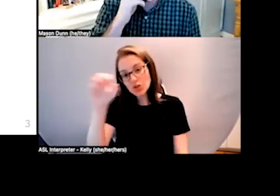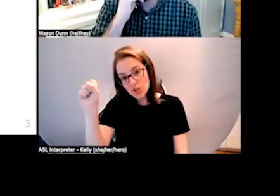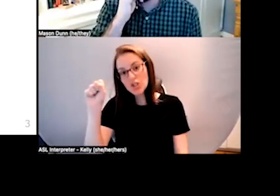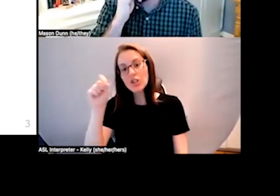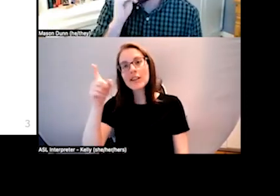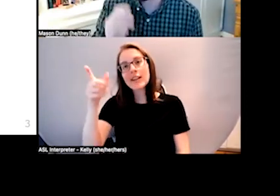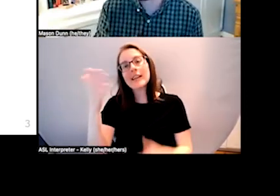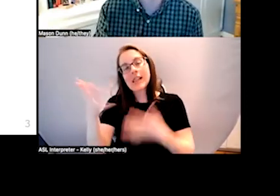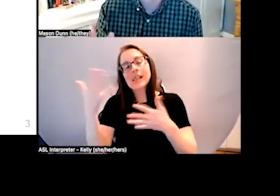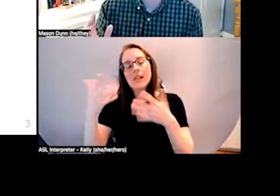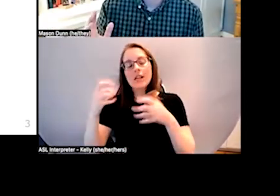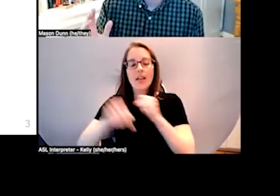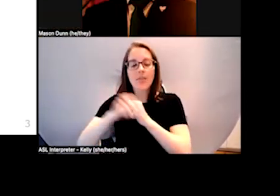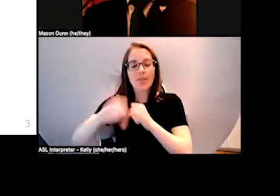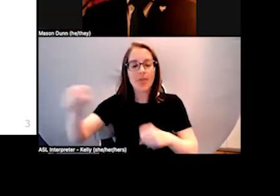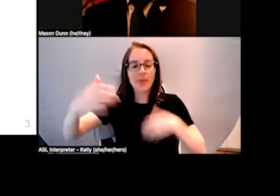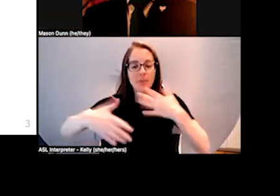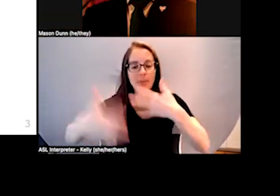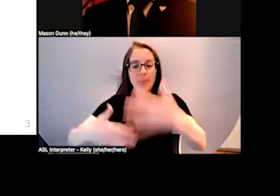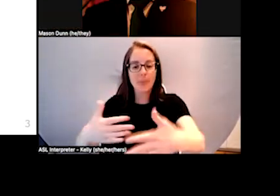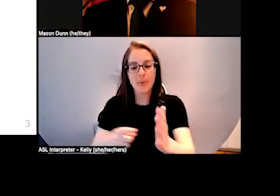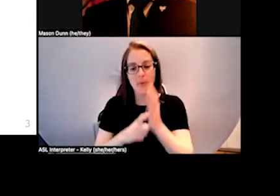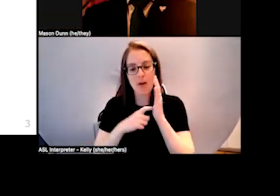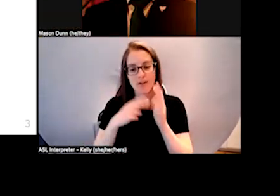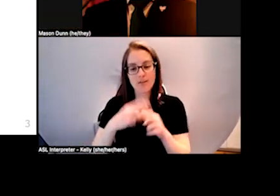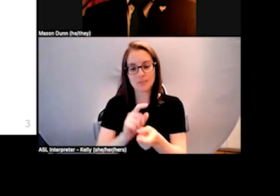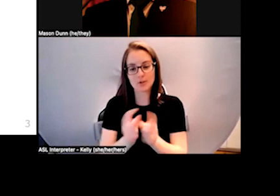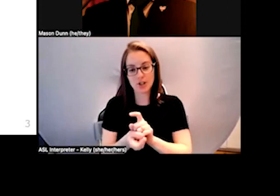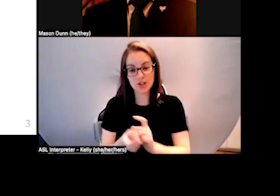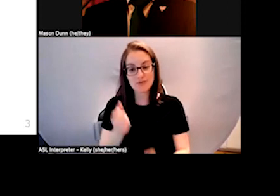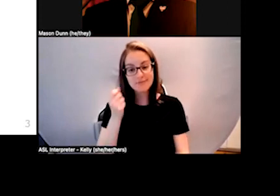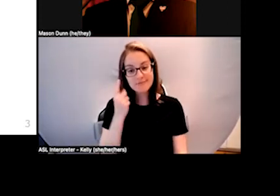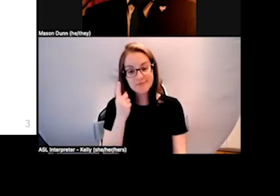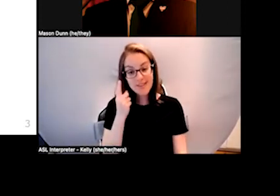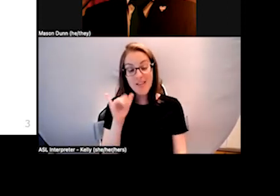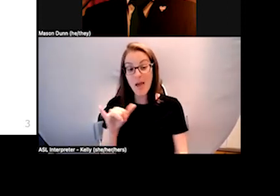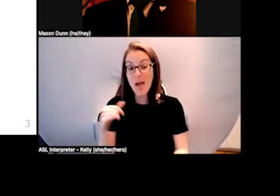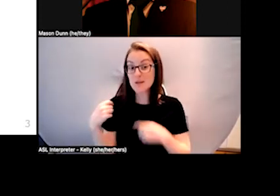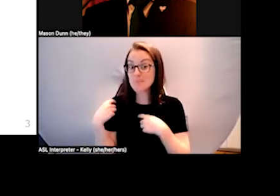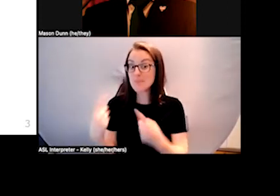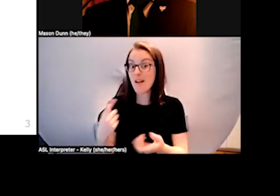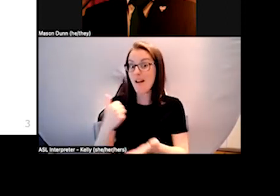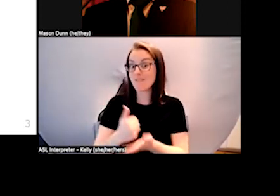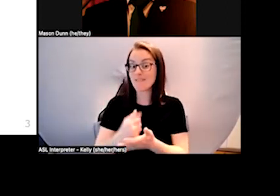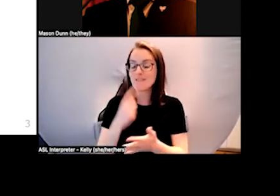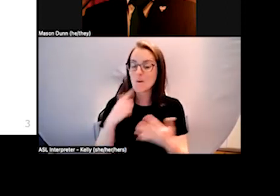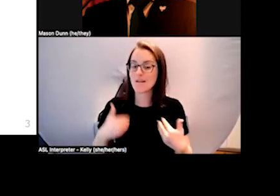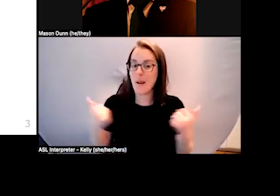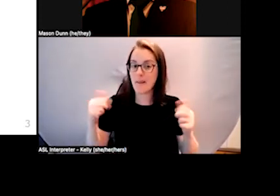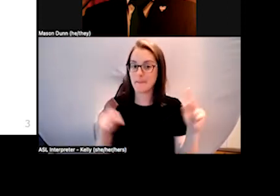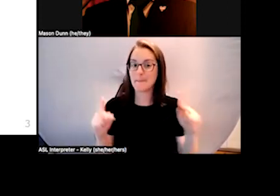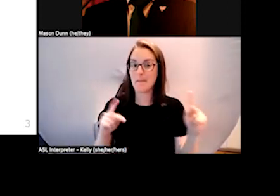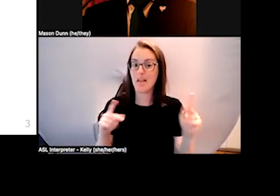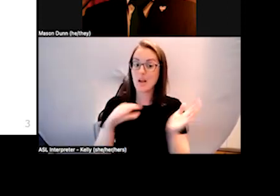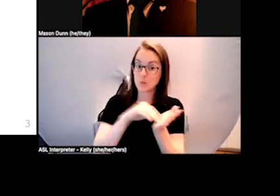name change documentation. However, this has been particularly helpful for youth and students in changing a legal name